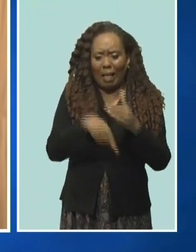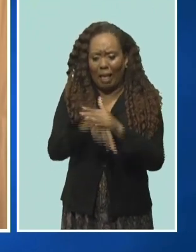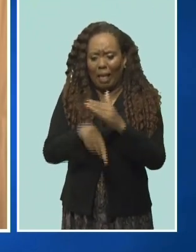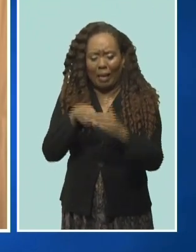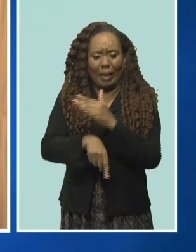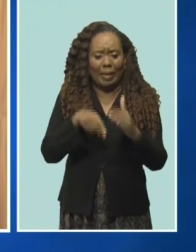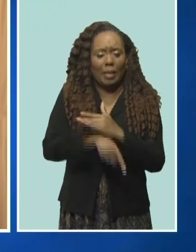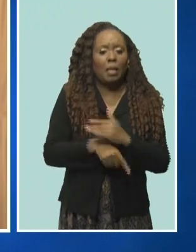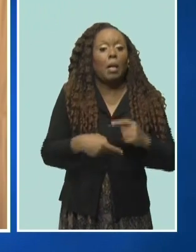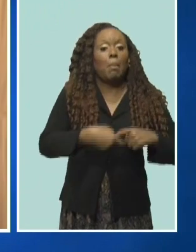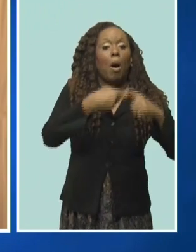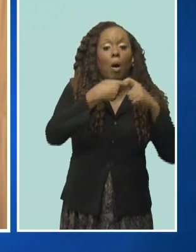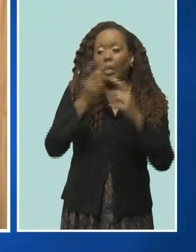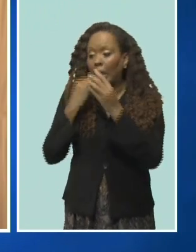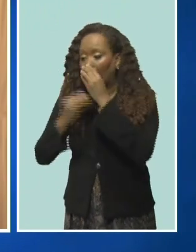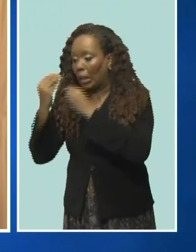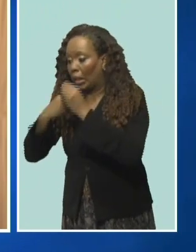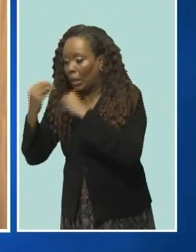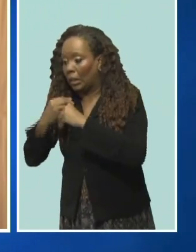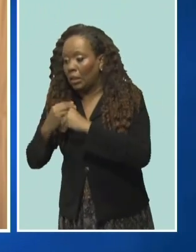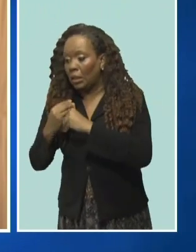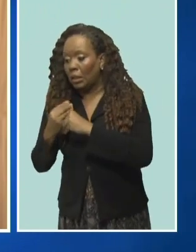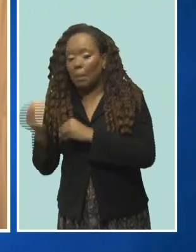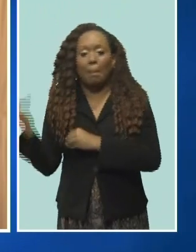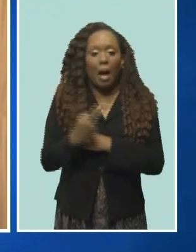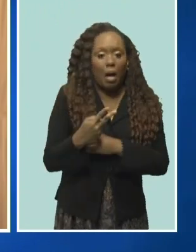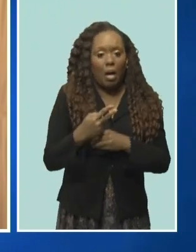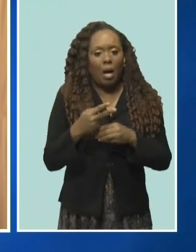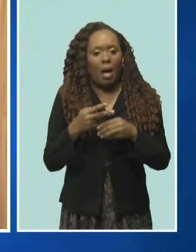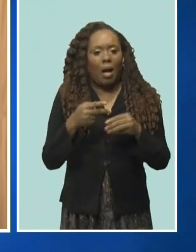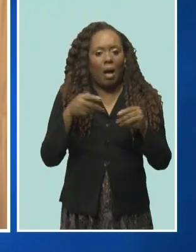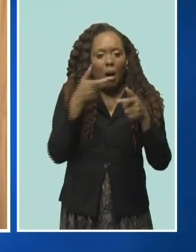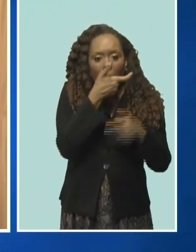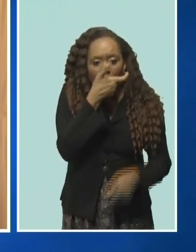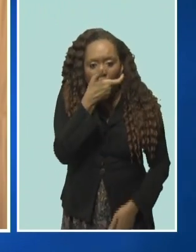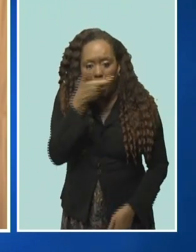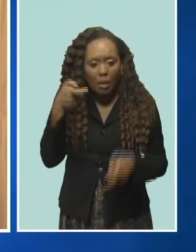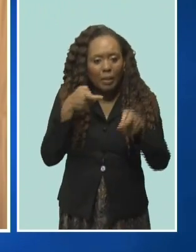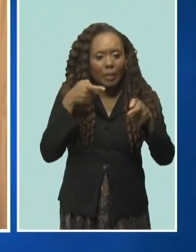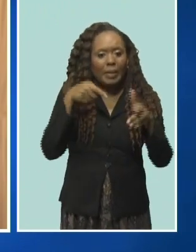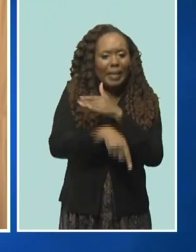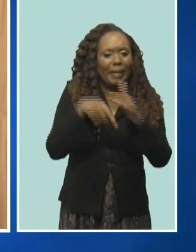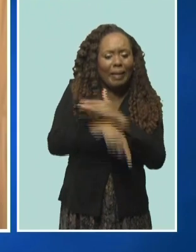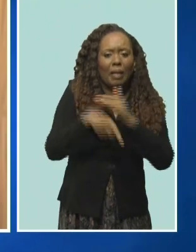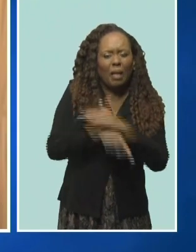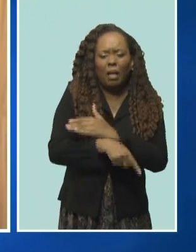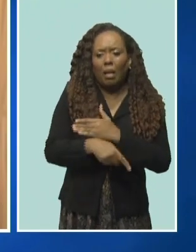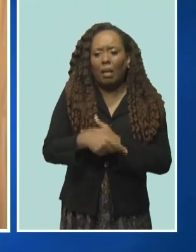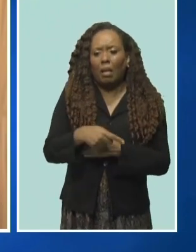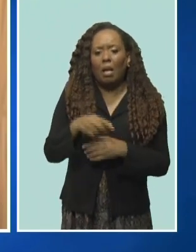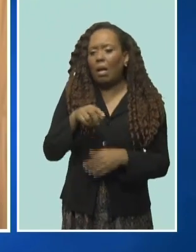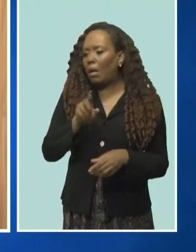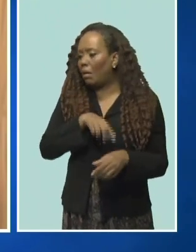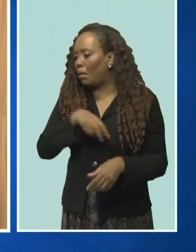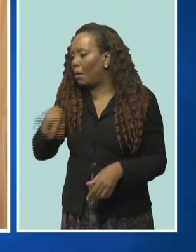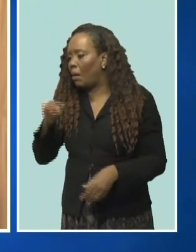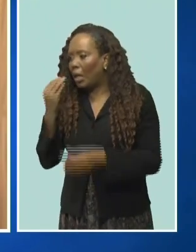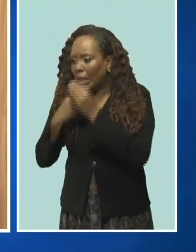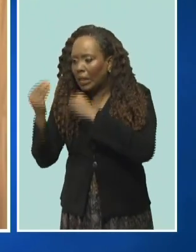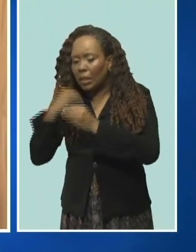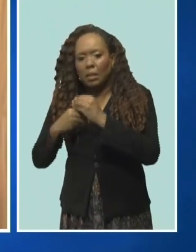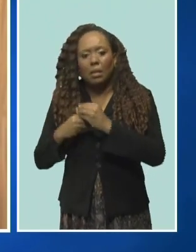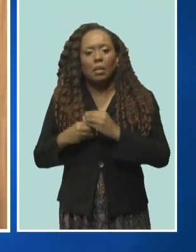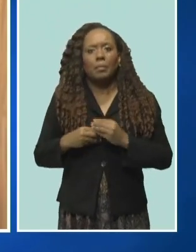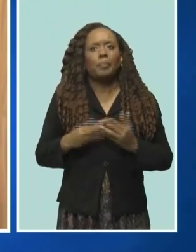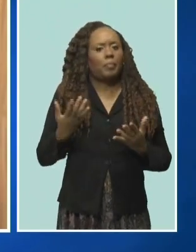what happens? Killing means nothing to them. Everything on social media is a trend. And